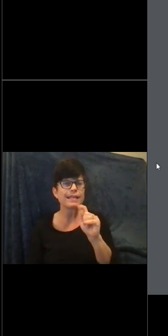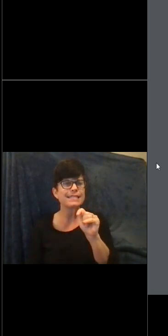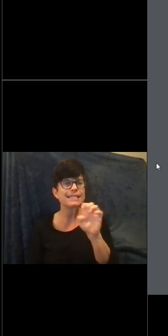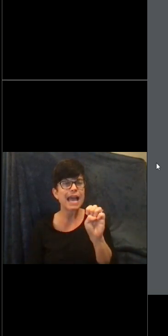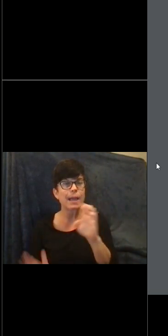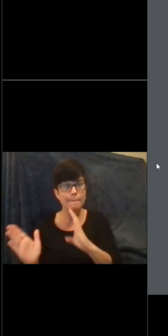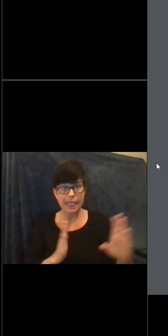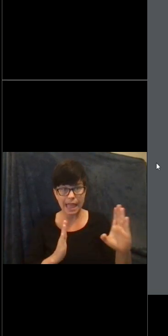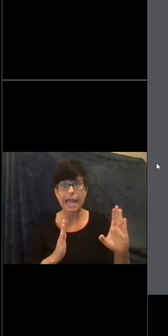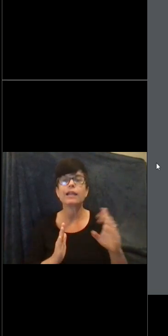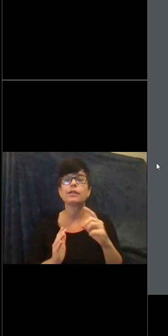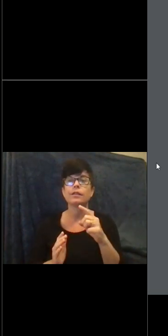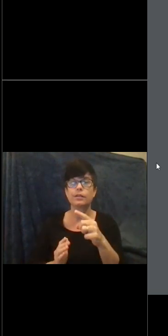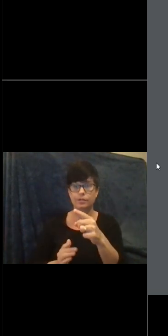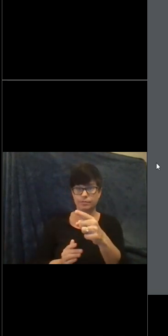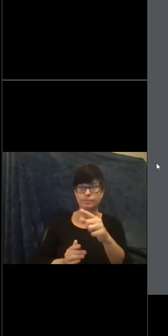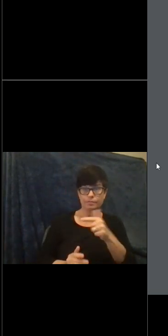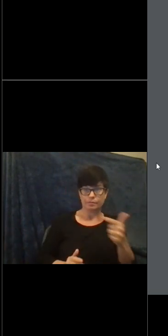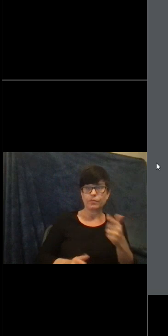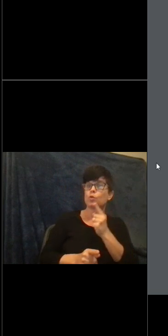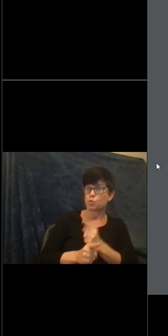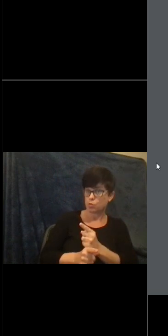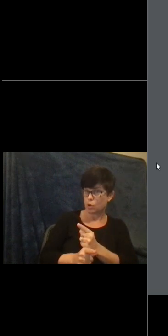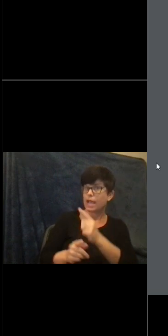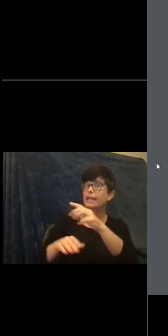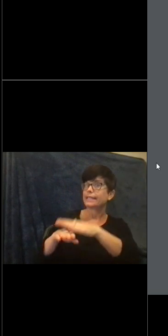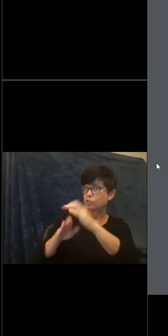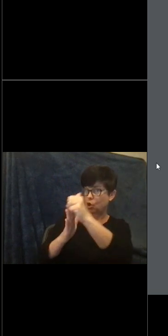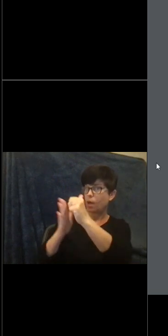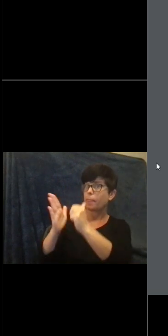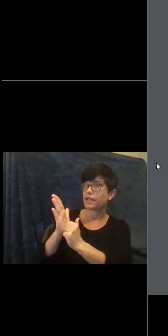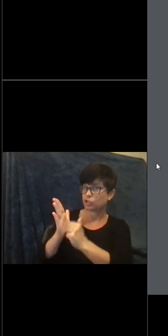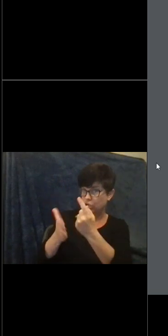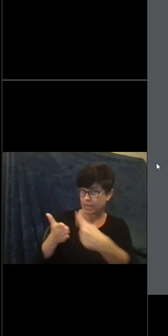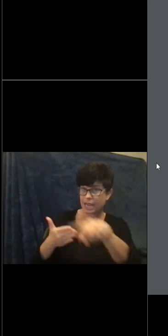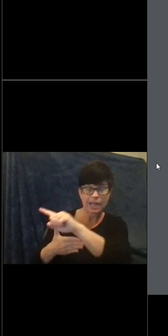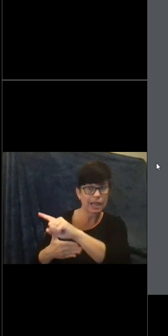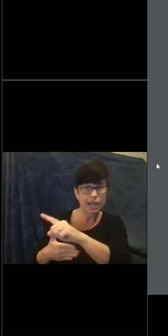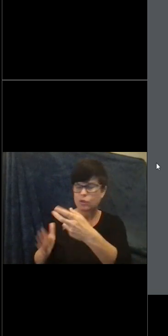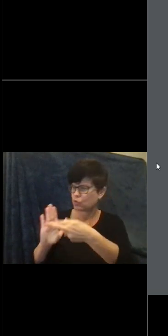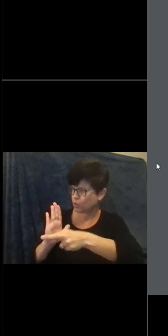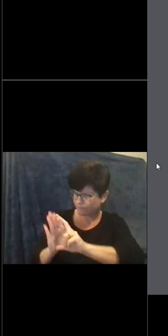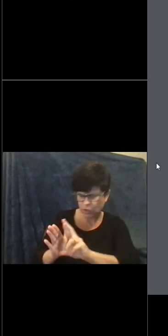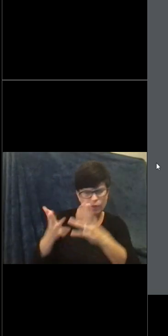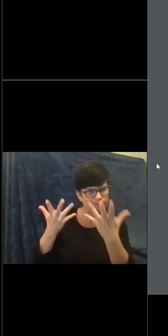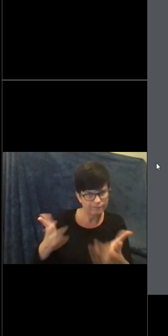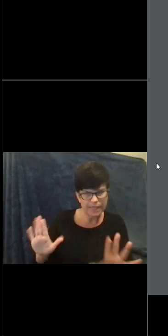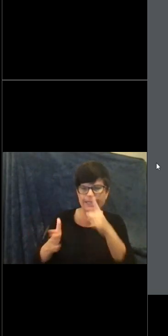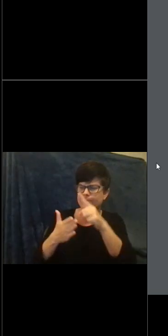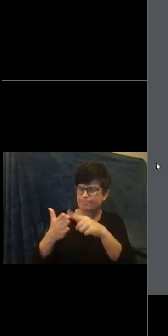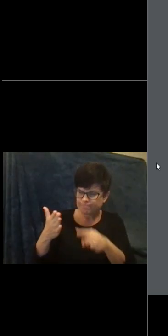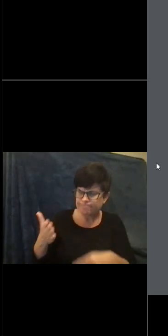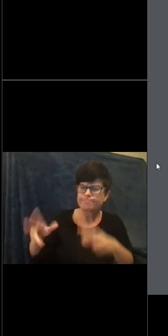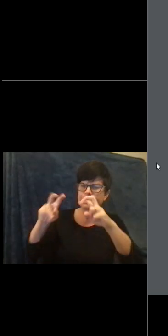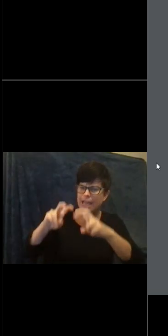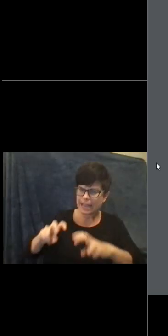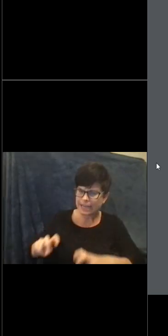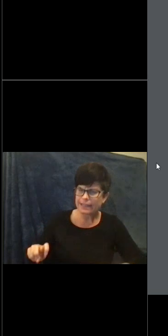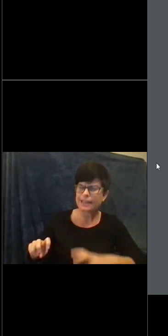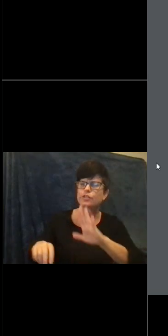That's correct. The site plan's on your agenda next week. So it's been vetted, it's been reviewed, it's been analyzed by your